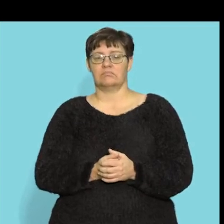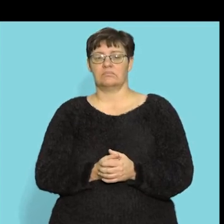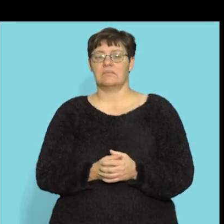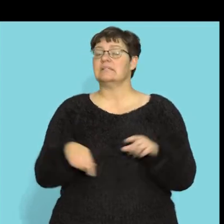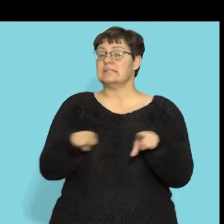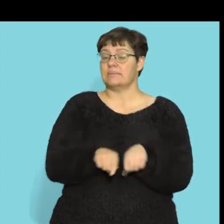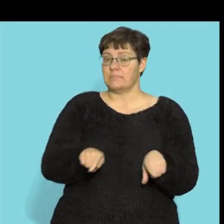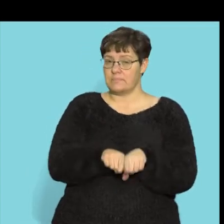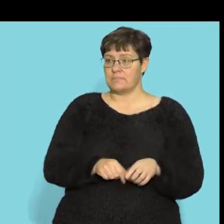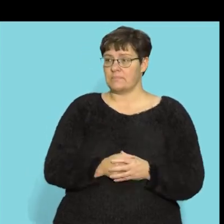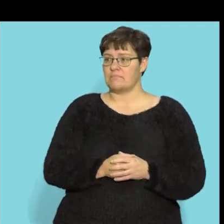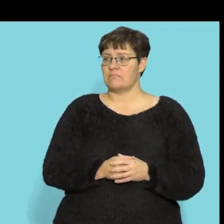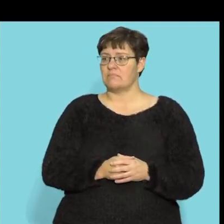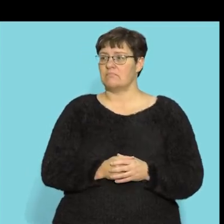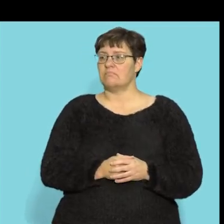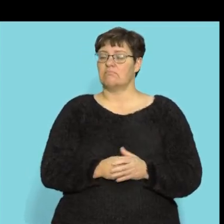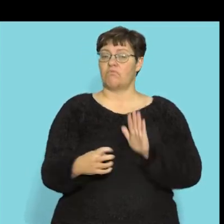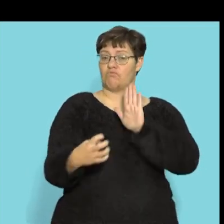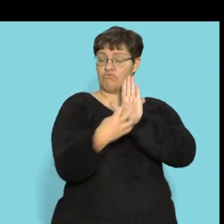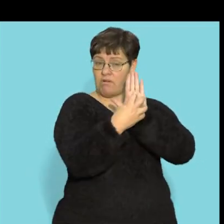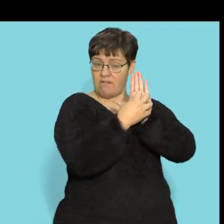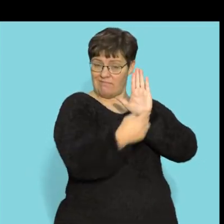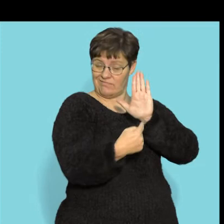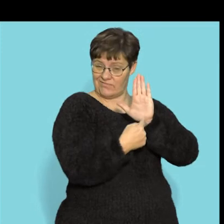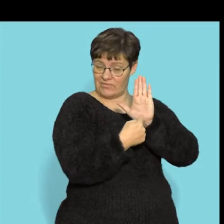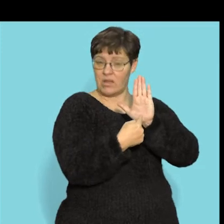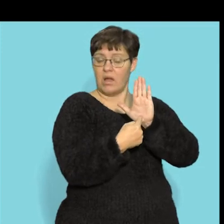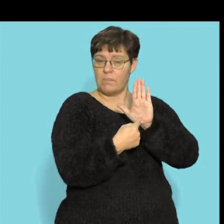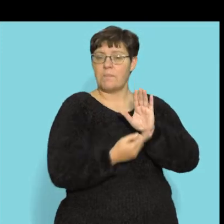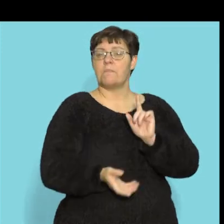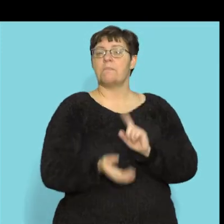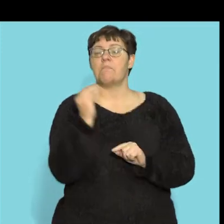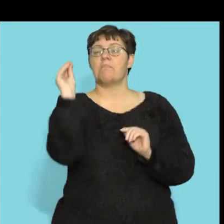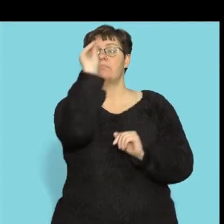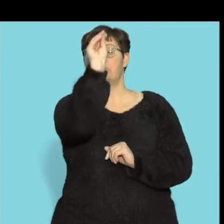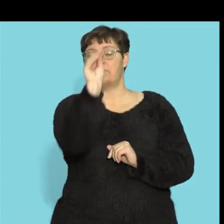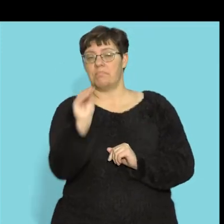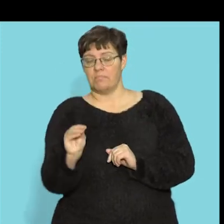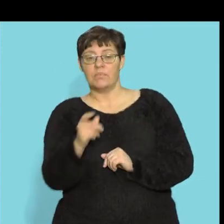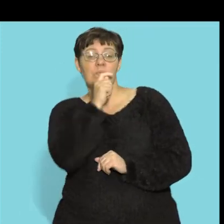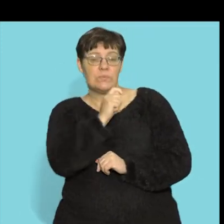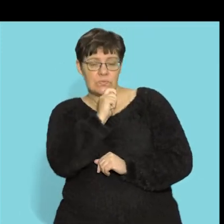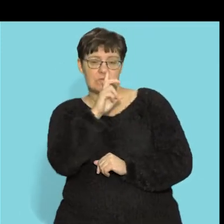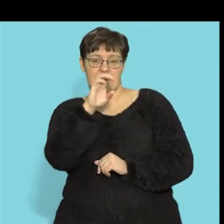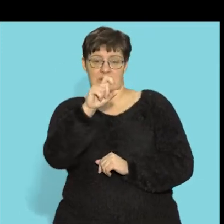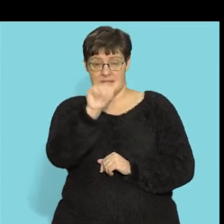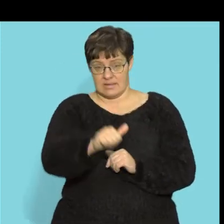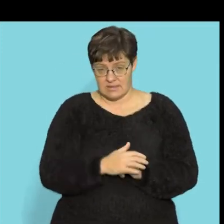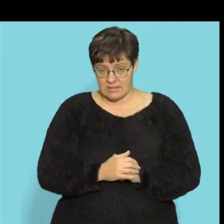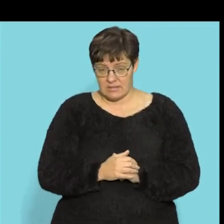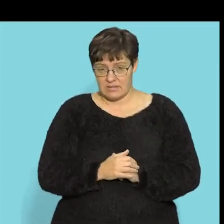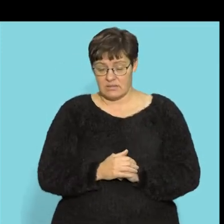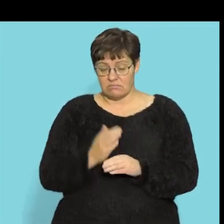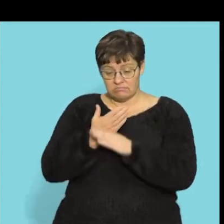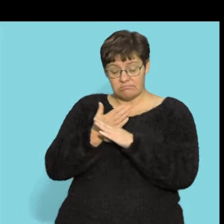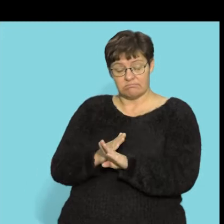the results, as well as it could be the graph that we managed to plot using the data. Okay, so we can